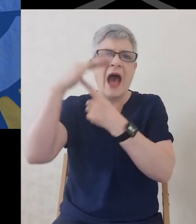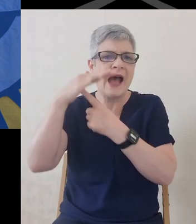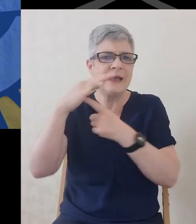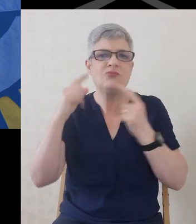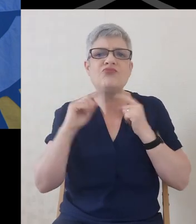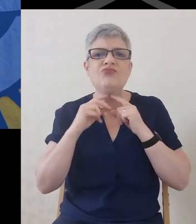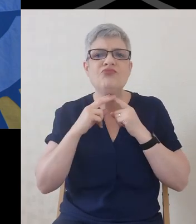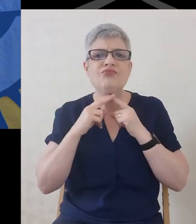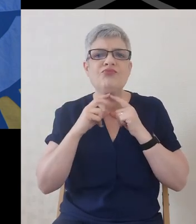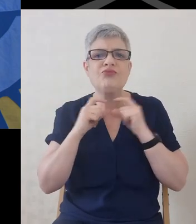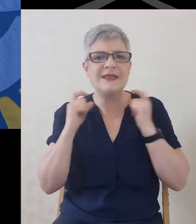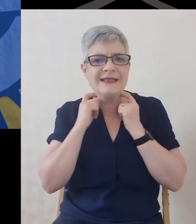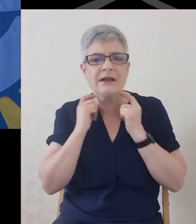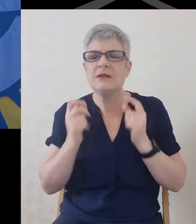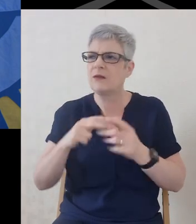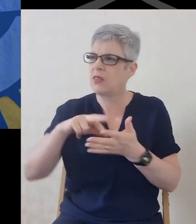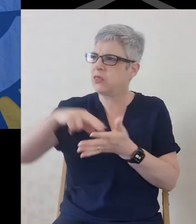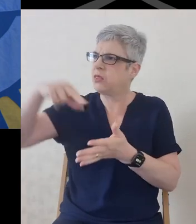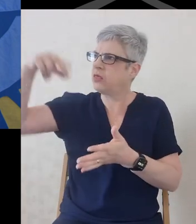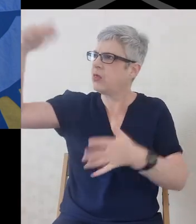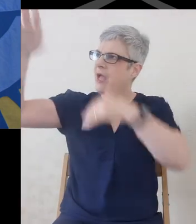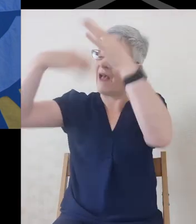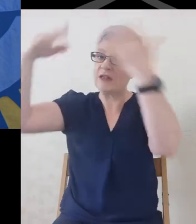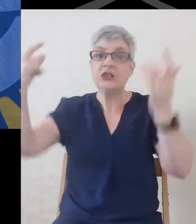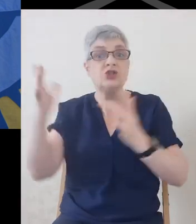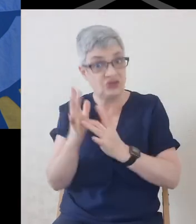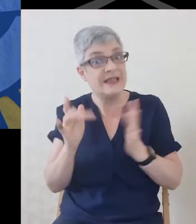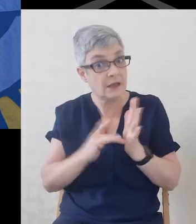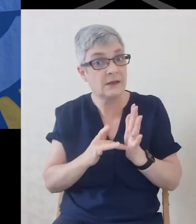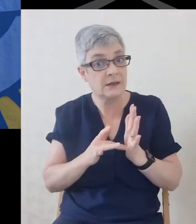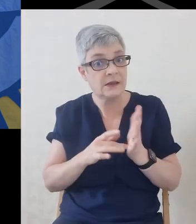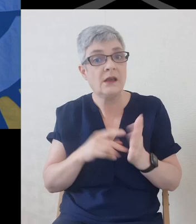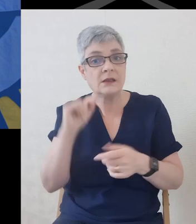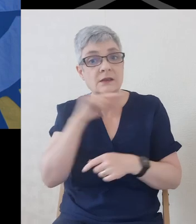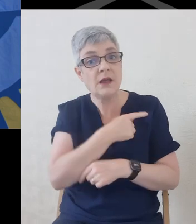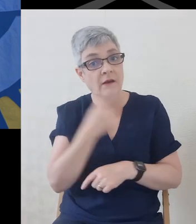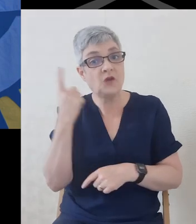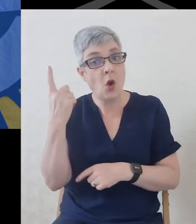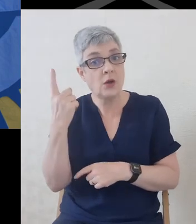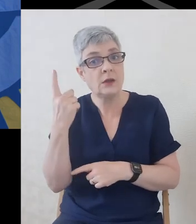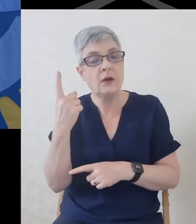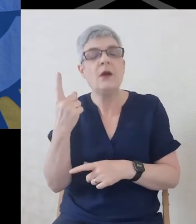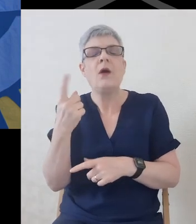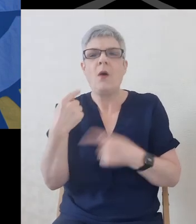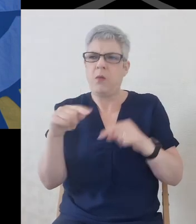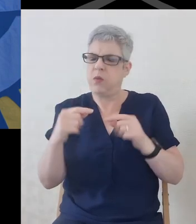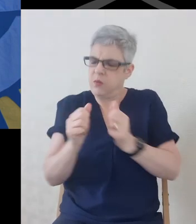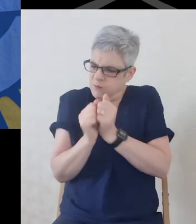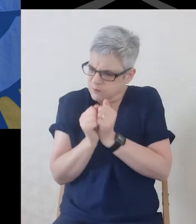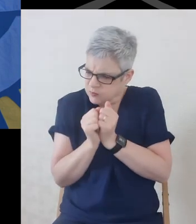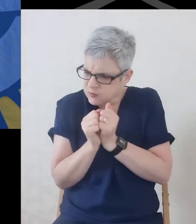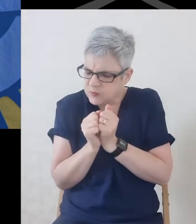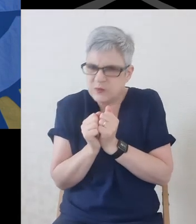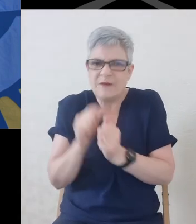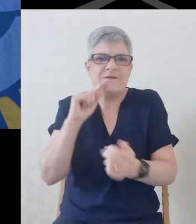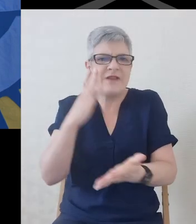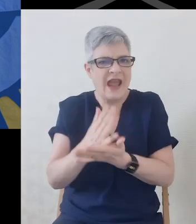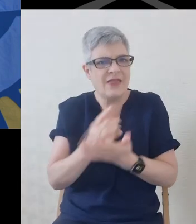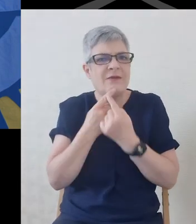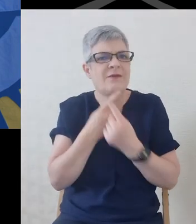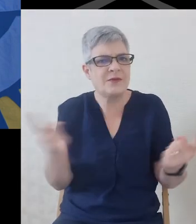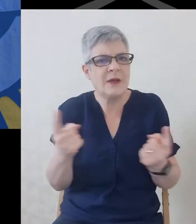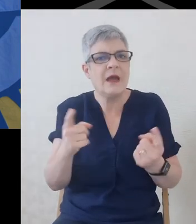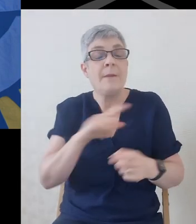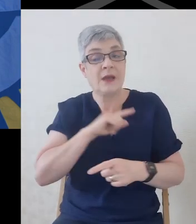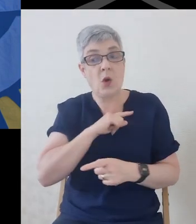ascended into heaven, Jesus, the Son of God, let us hold firmly to the faith we profess, for we do not have a high priest